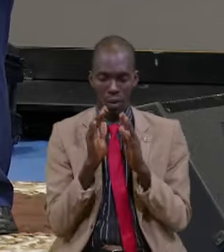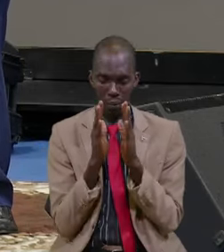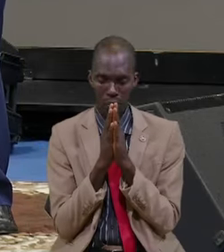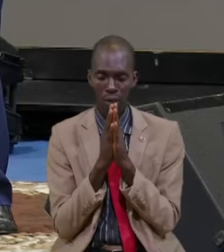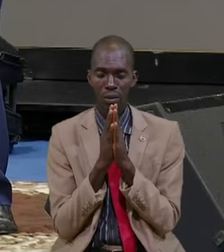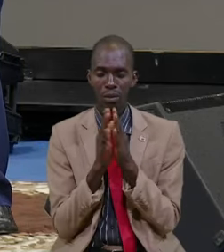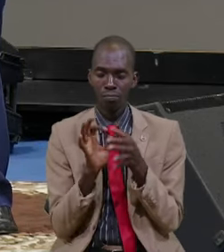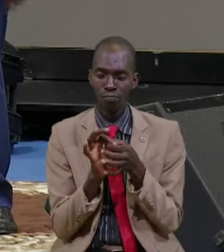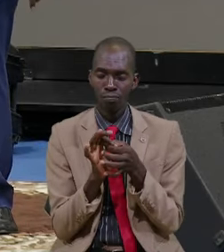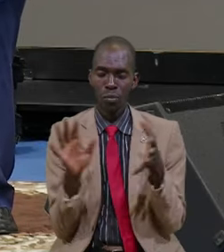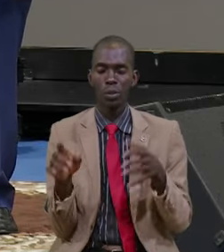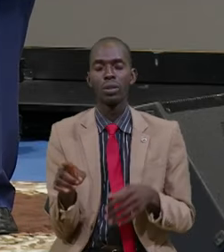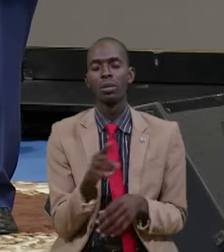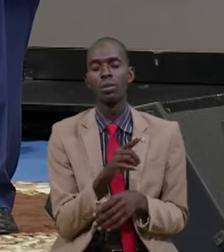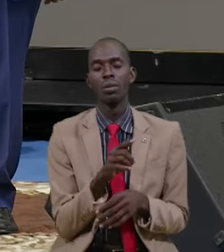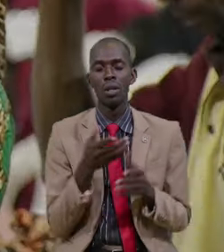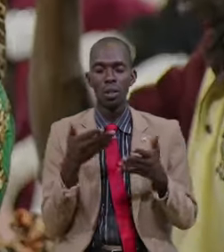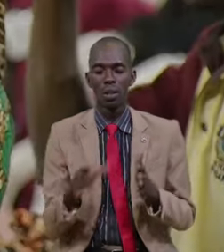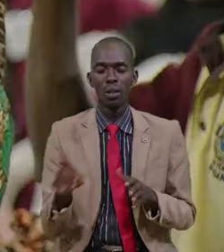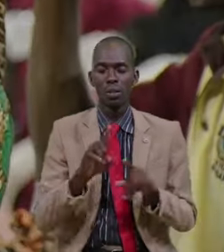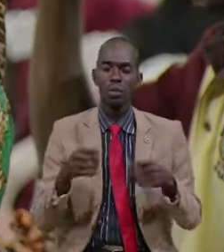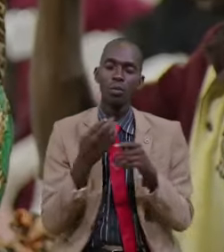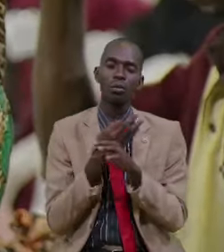loose them, let them go free.